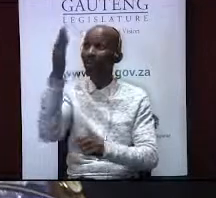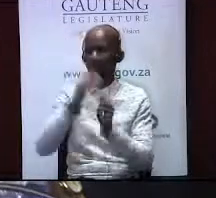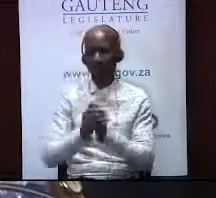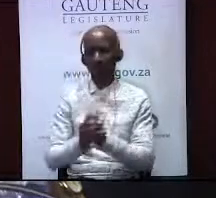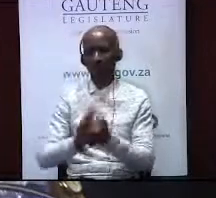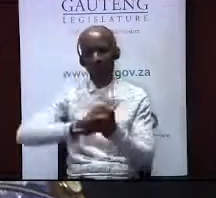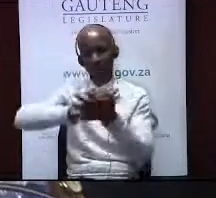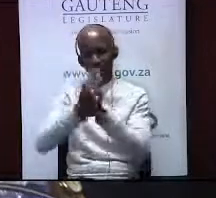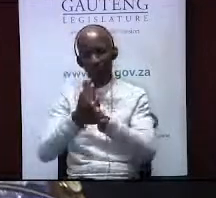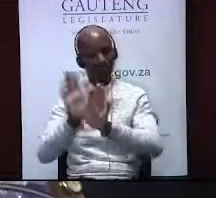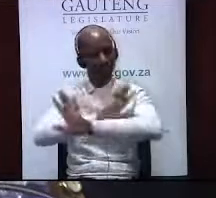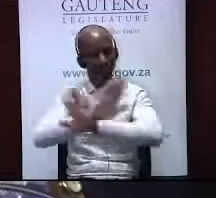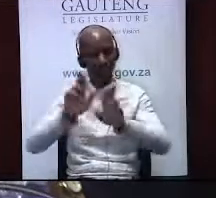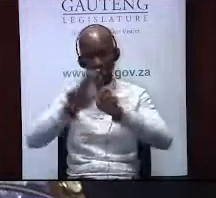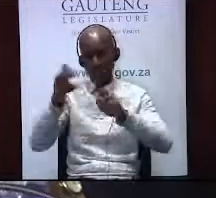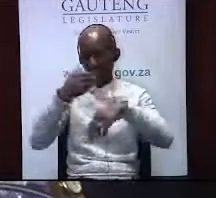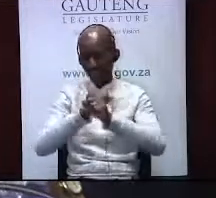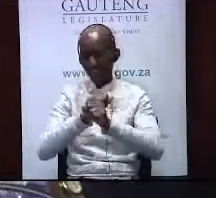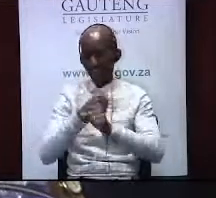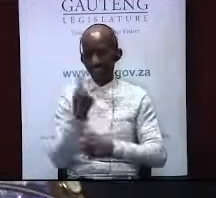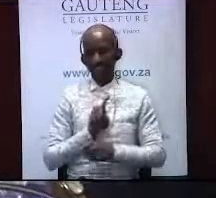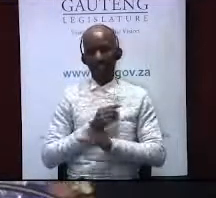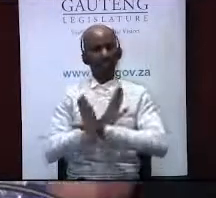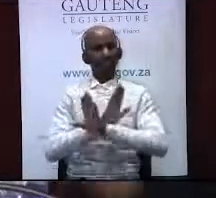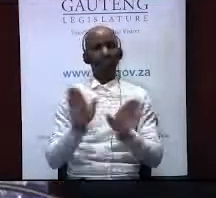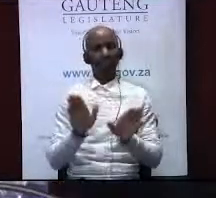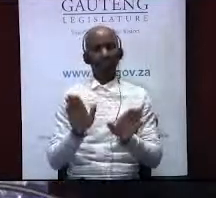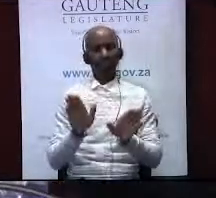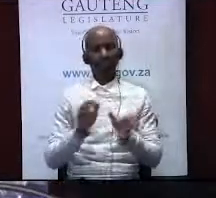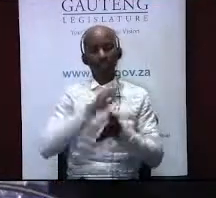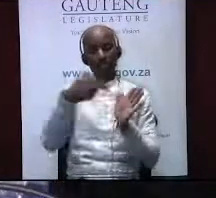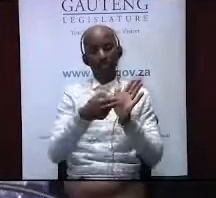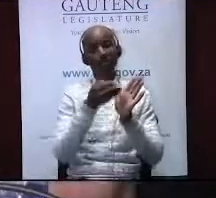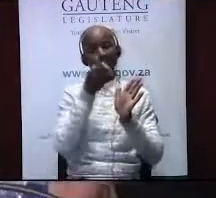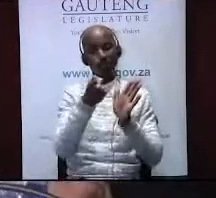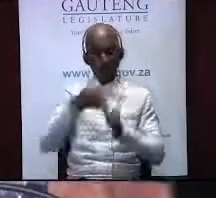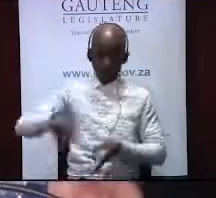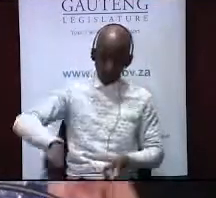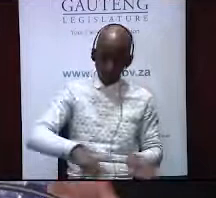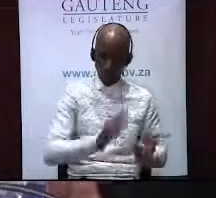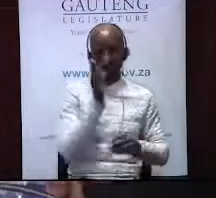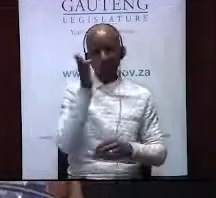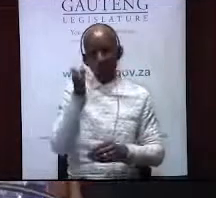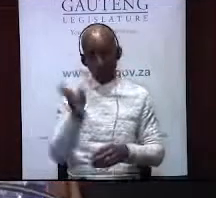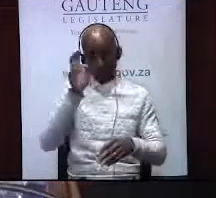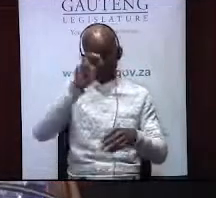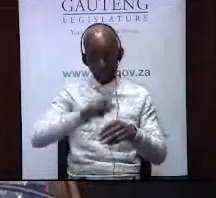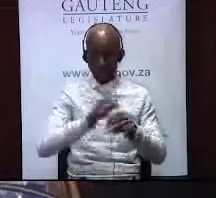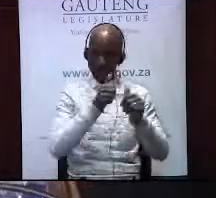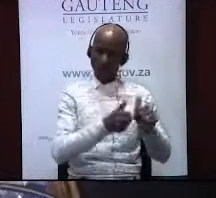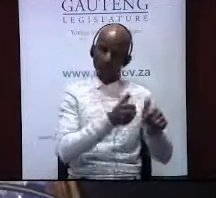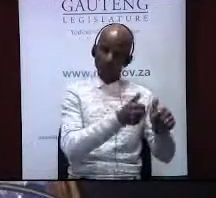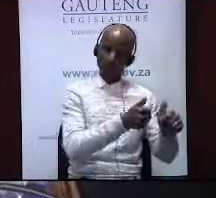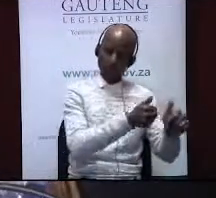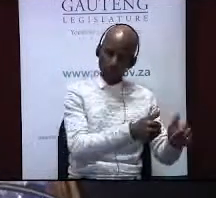chaos. There are rules, there are ways that we need to follow.